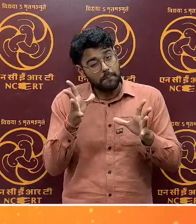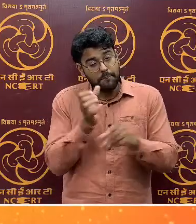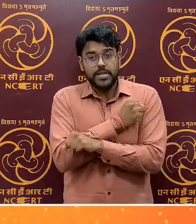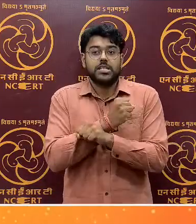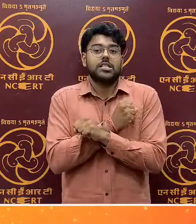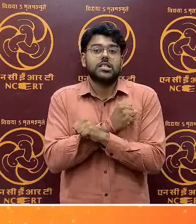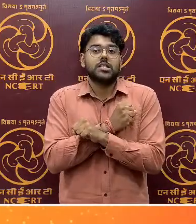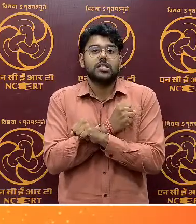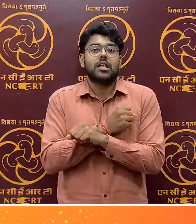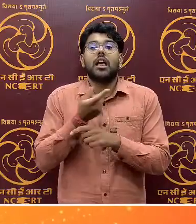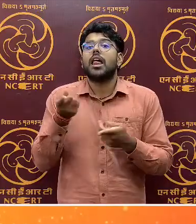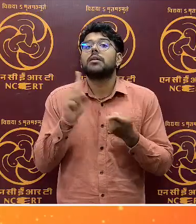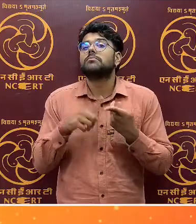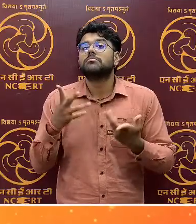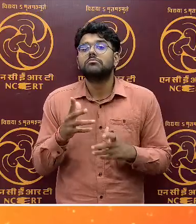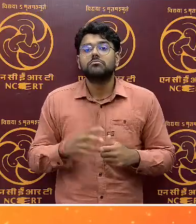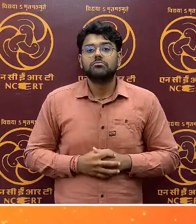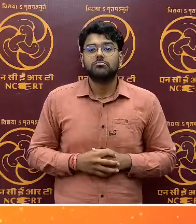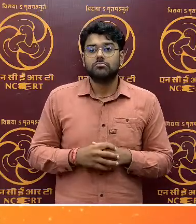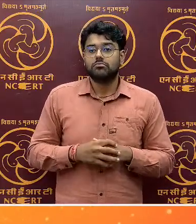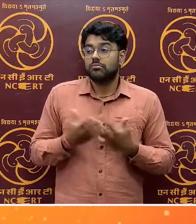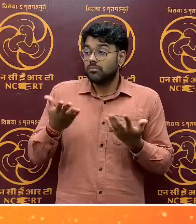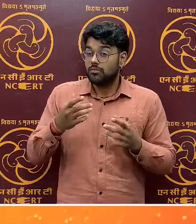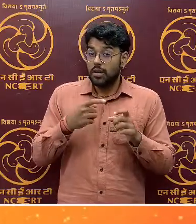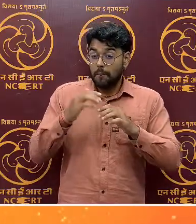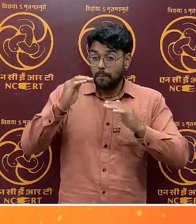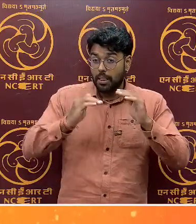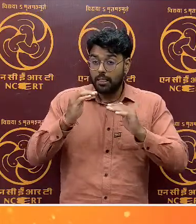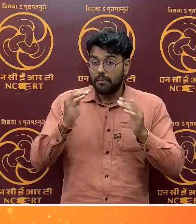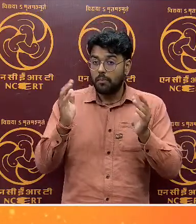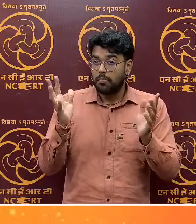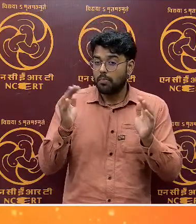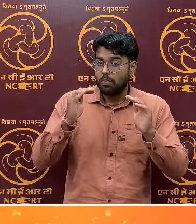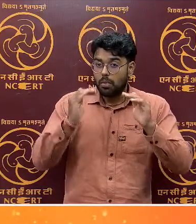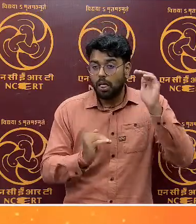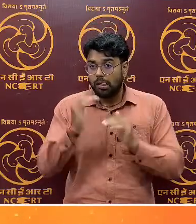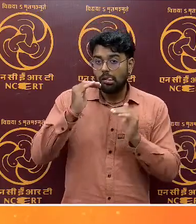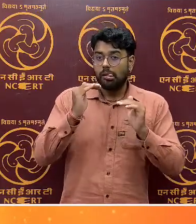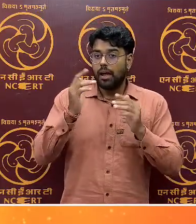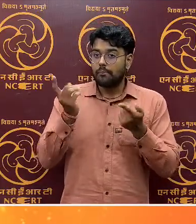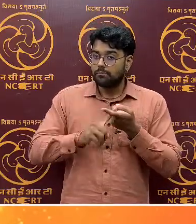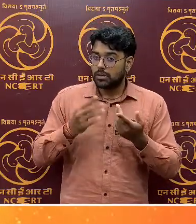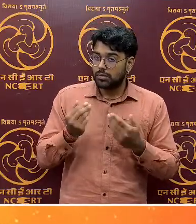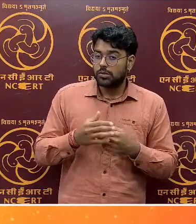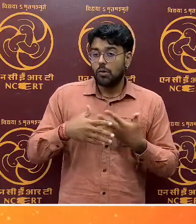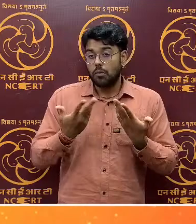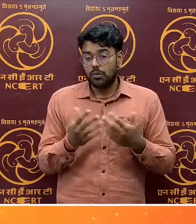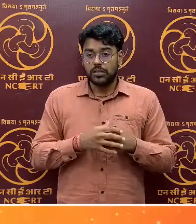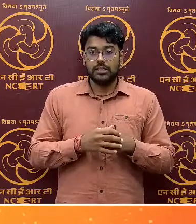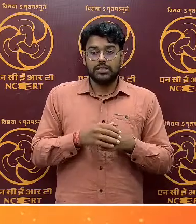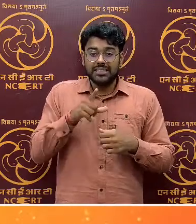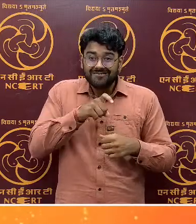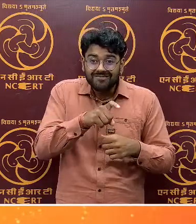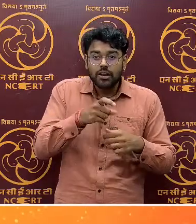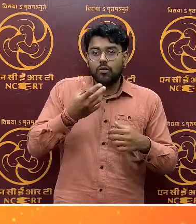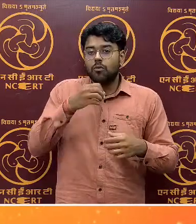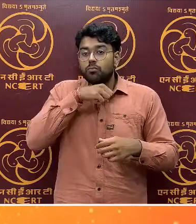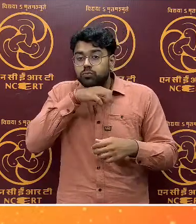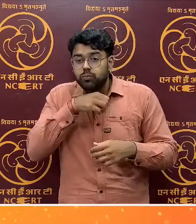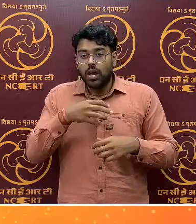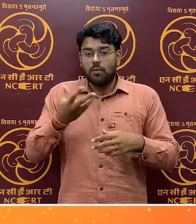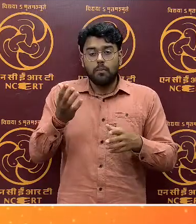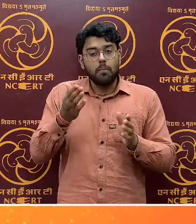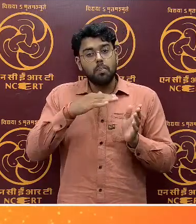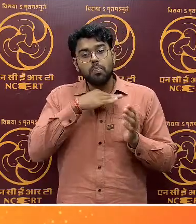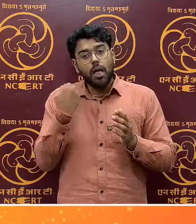food chain, then what will happen? Of course, the entire balance will go astray, and people, the species will not get their food requirements,